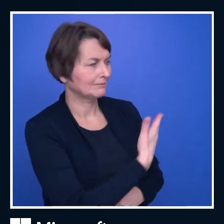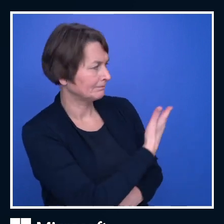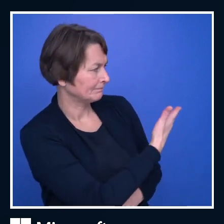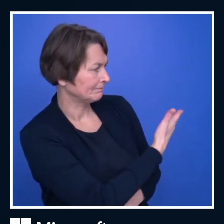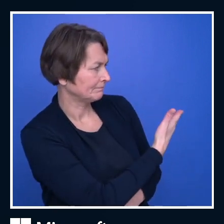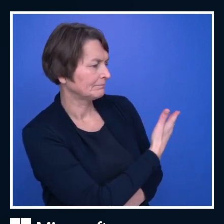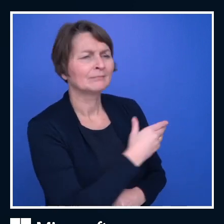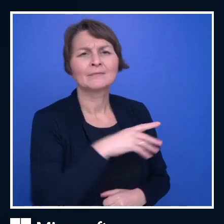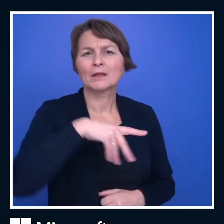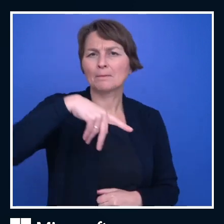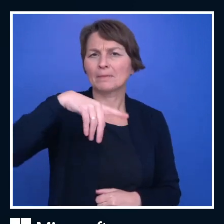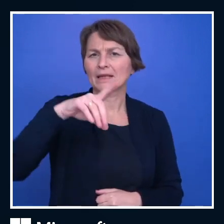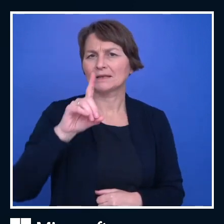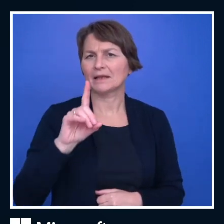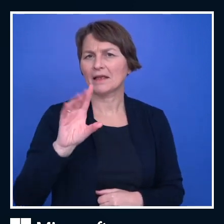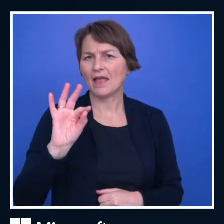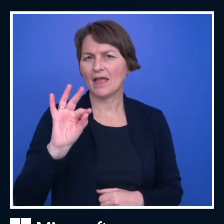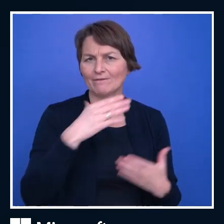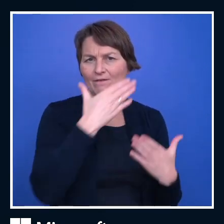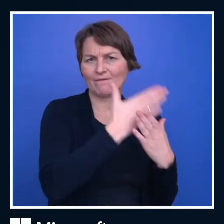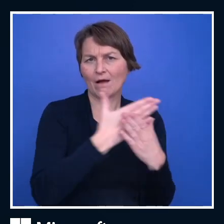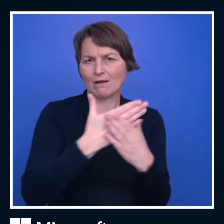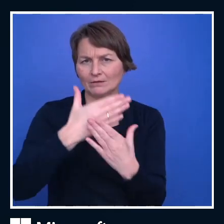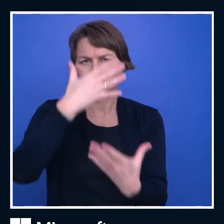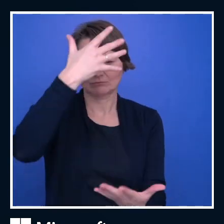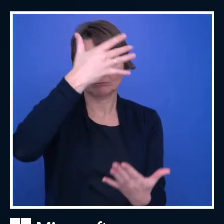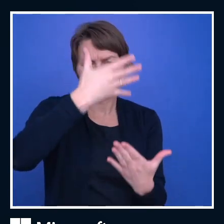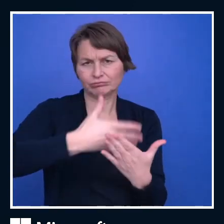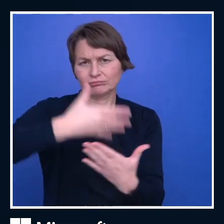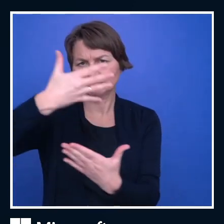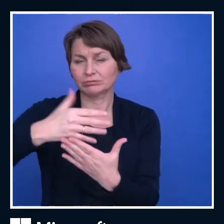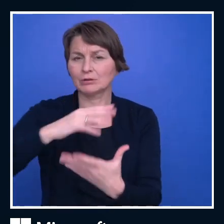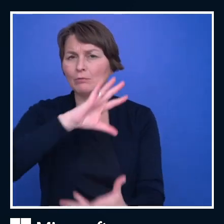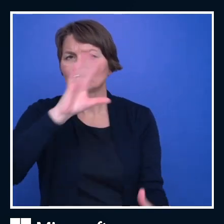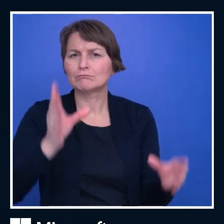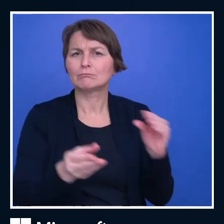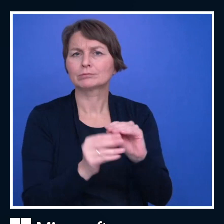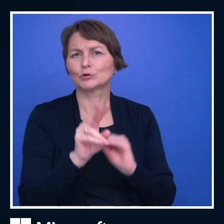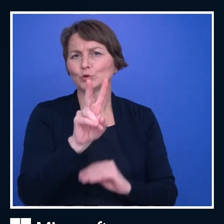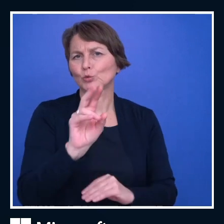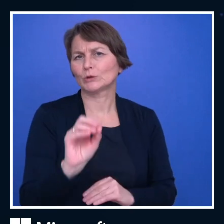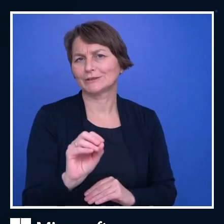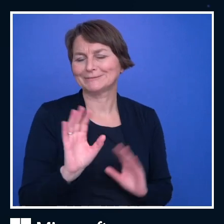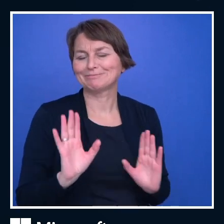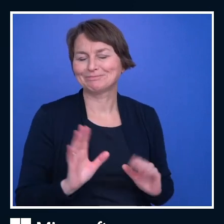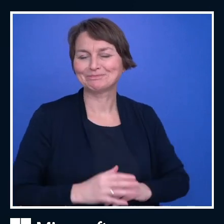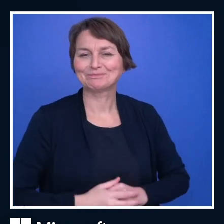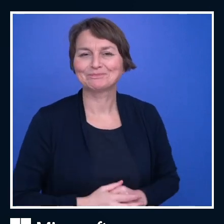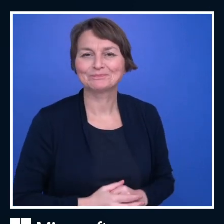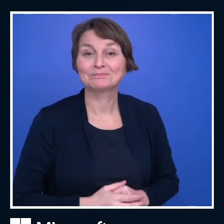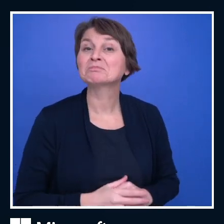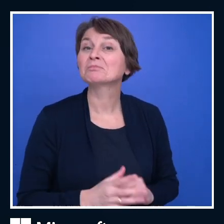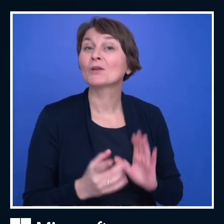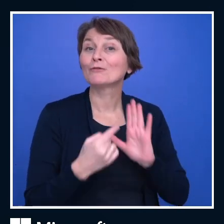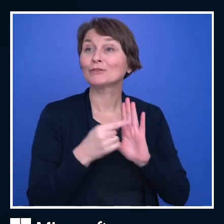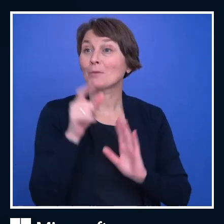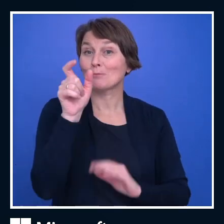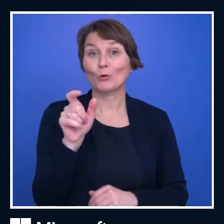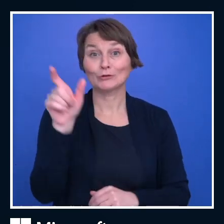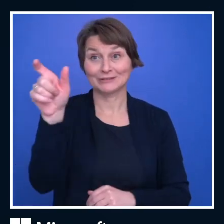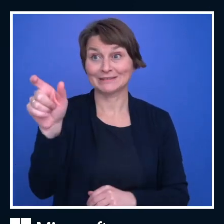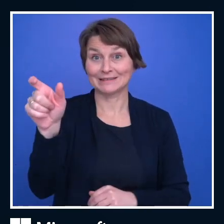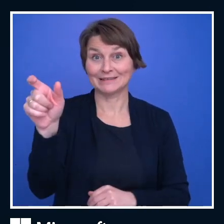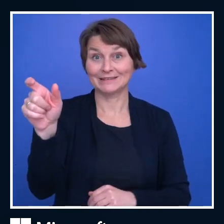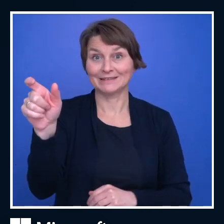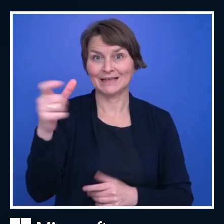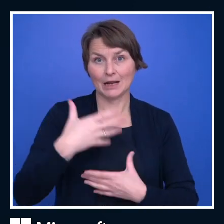There are 20 files because it's just as demo. I have a customer, for example, where we're doing this exact same